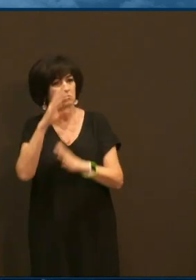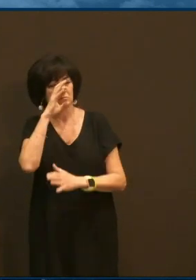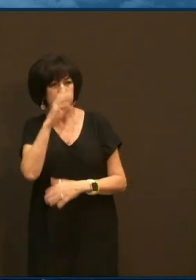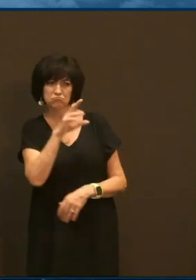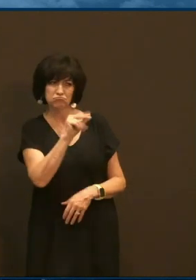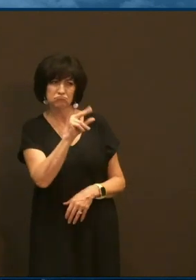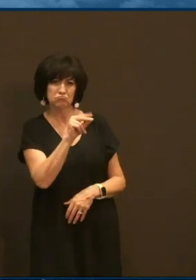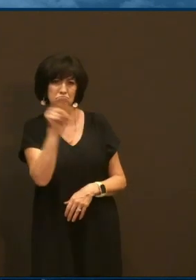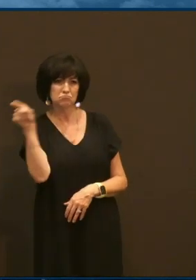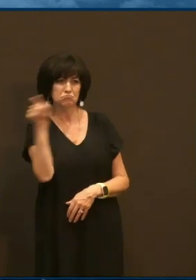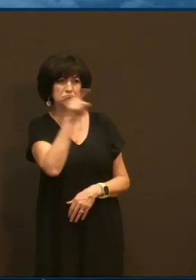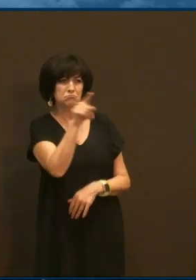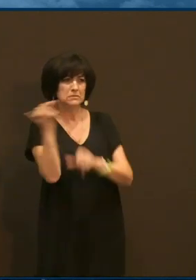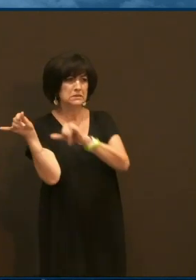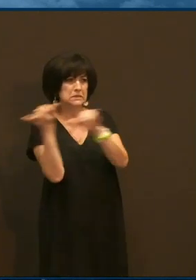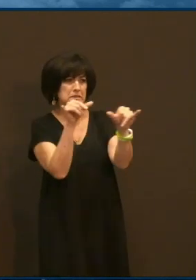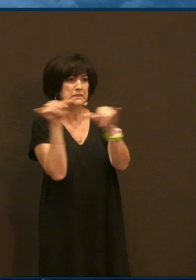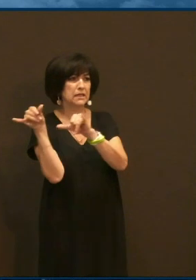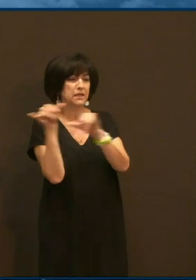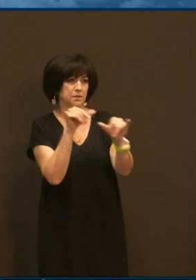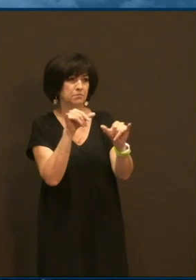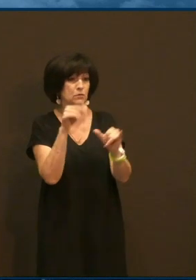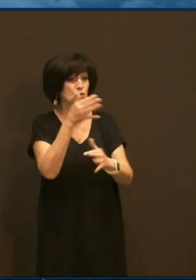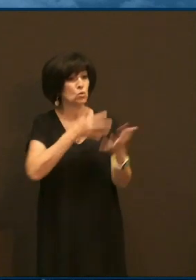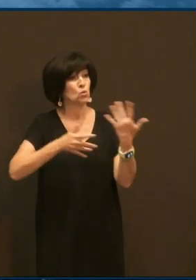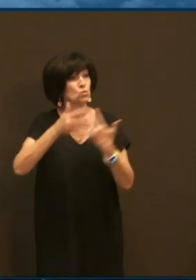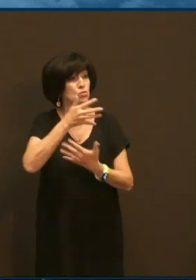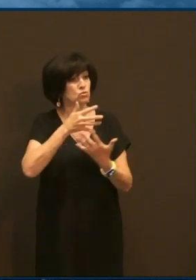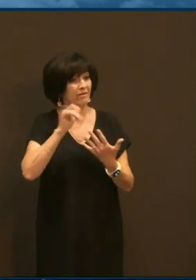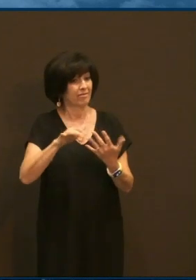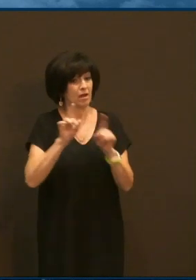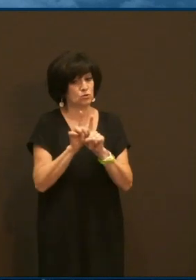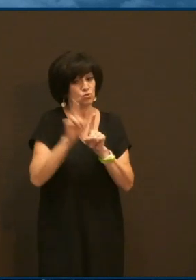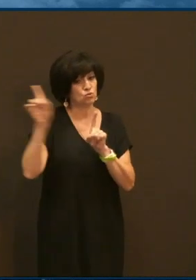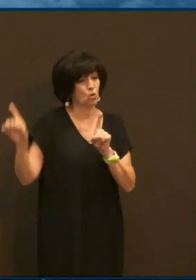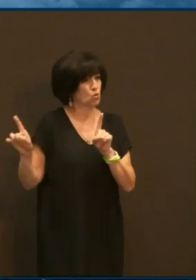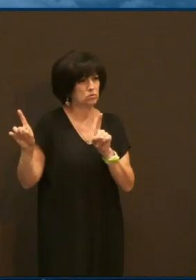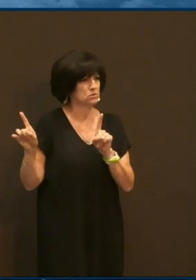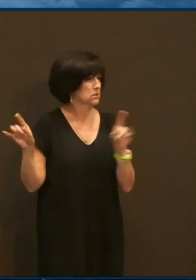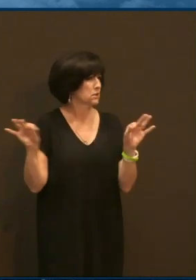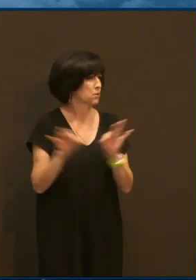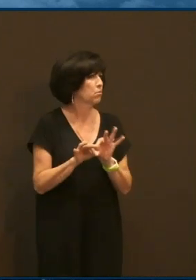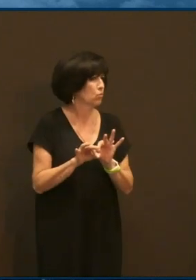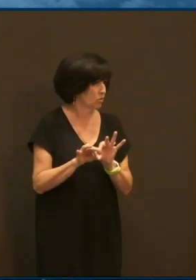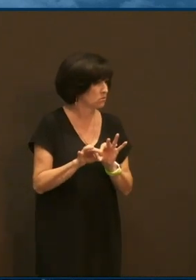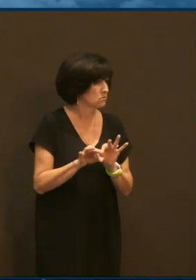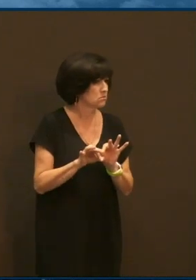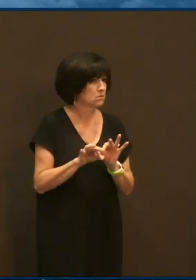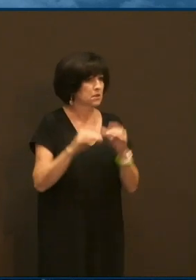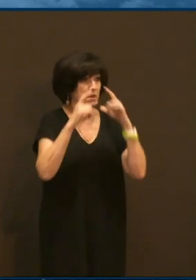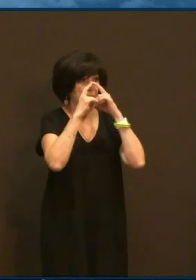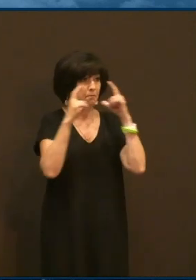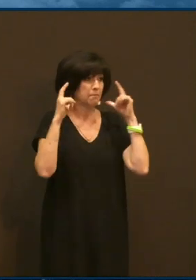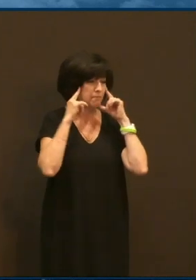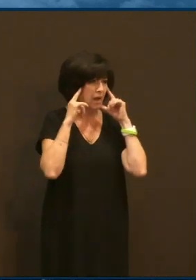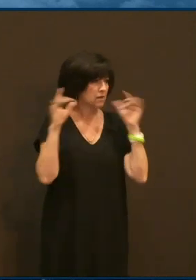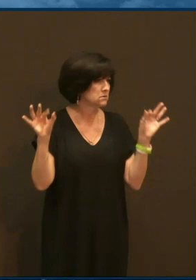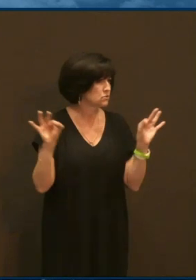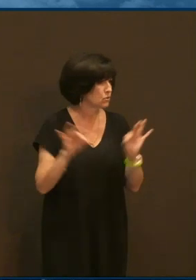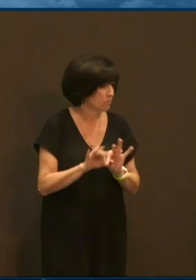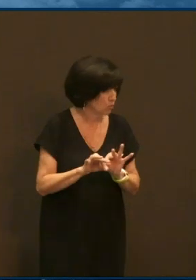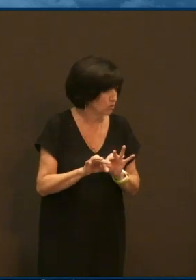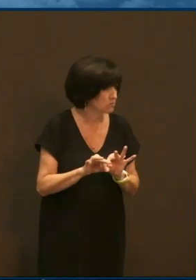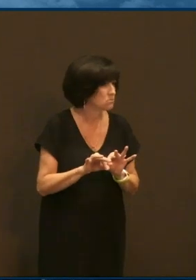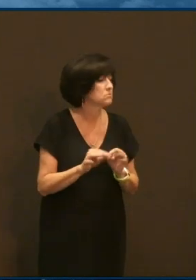again, social distancing is important and mask wearing is important. The idea that it's farmers markets